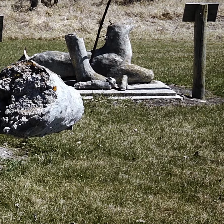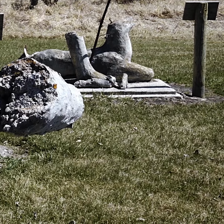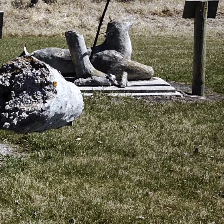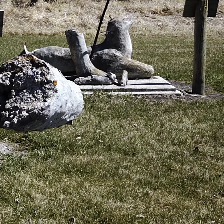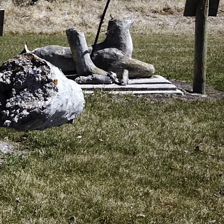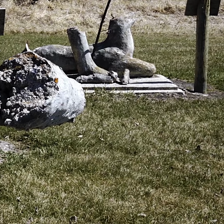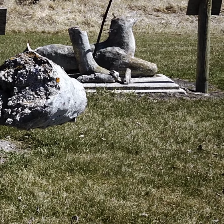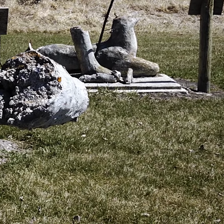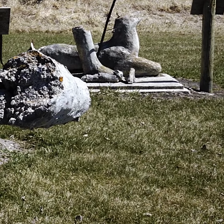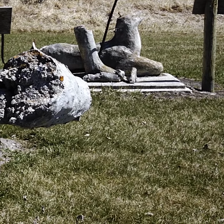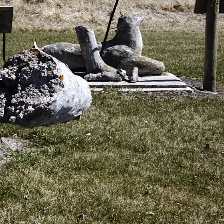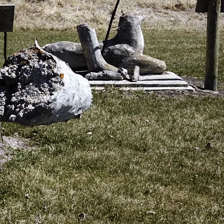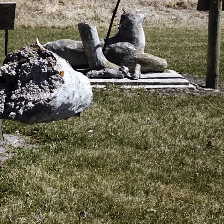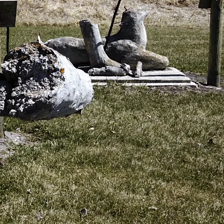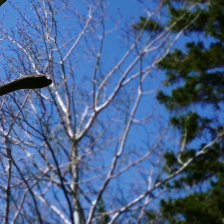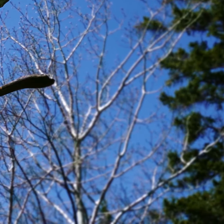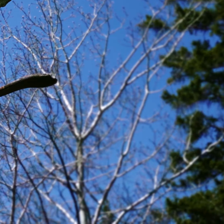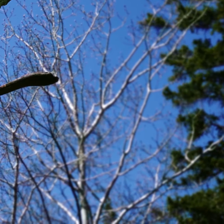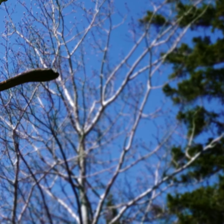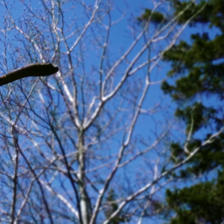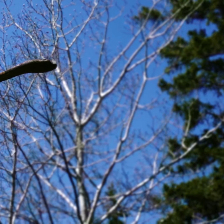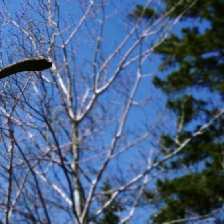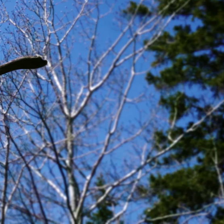I'll see